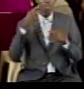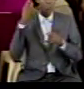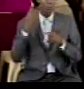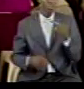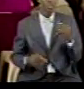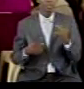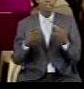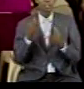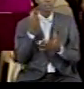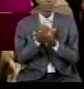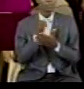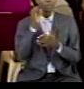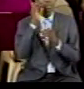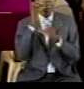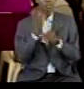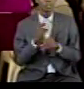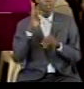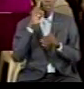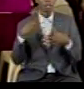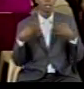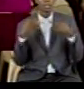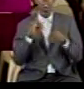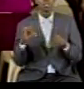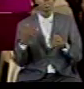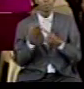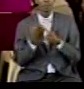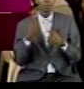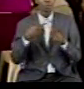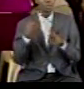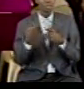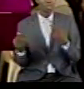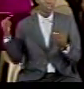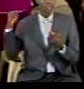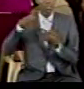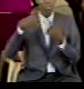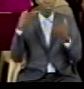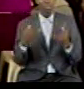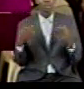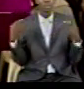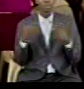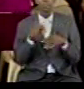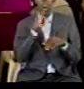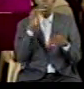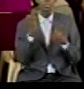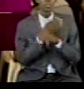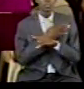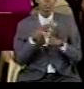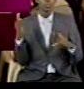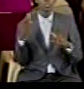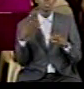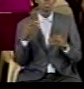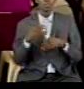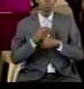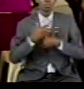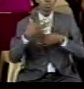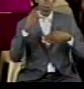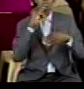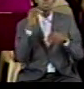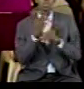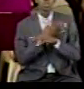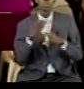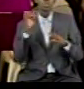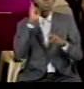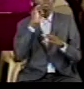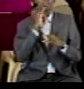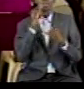got her healing, and from then till now, the pain is gone, the lump is gone, and she is completely free. We now